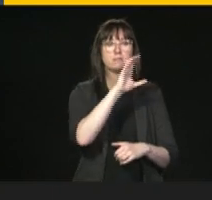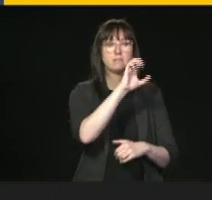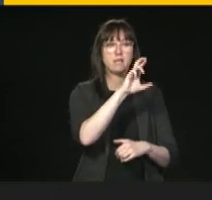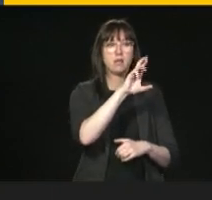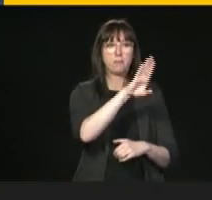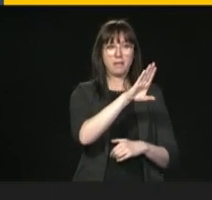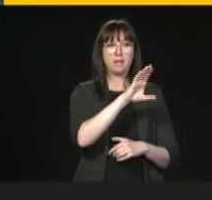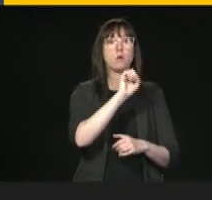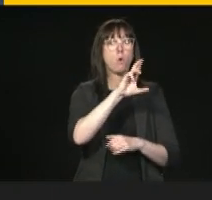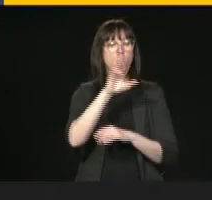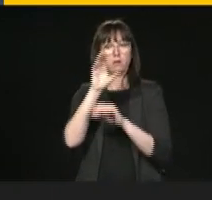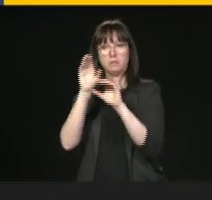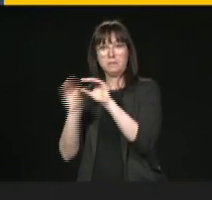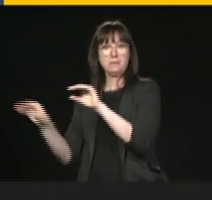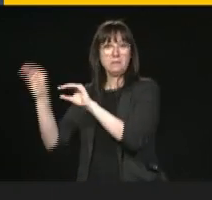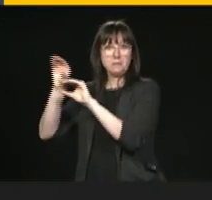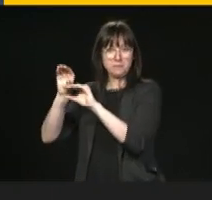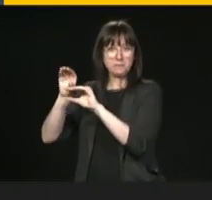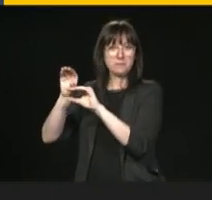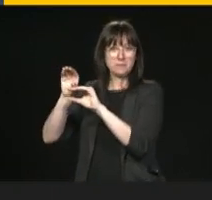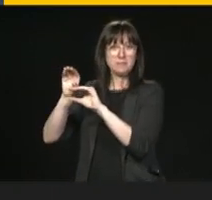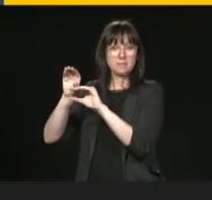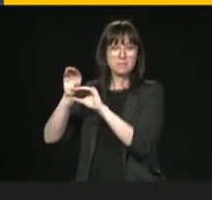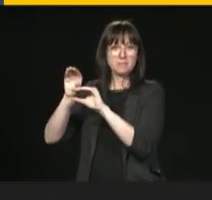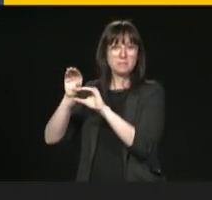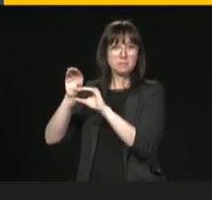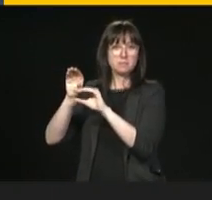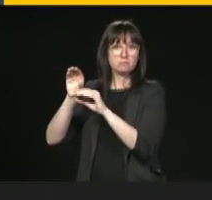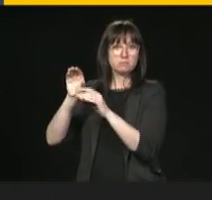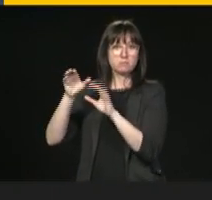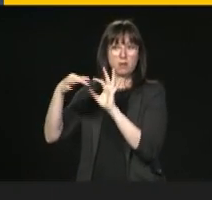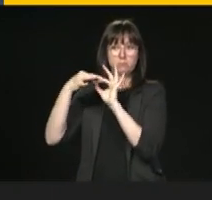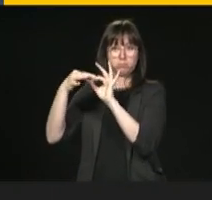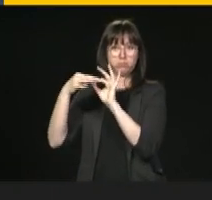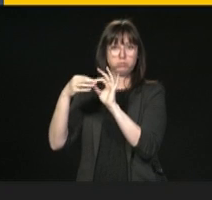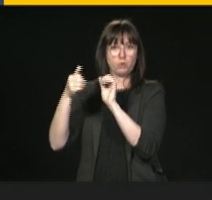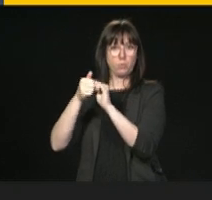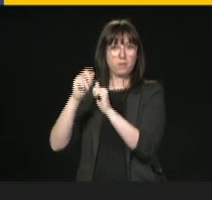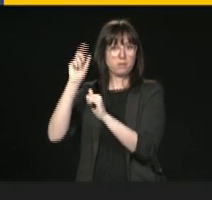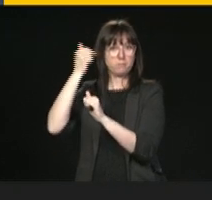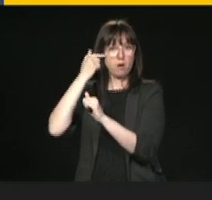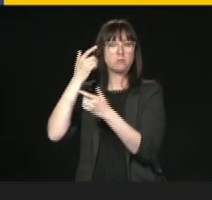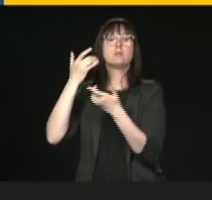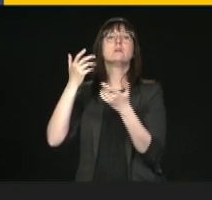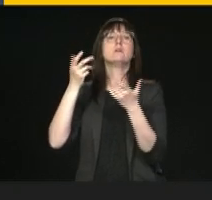emergency benefit. Today, we have also announced